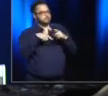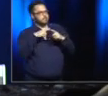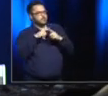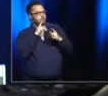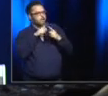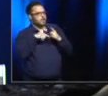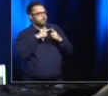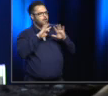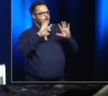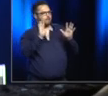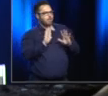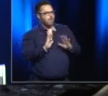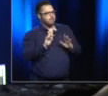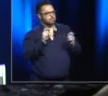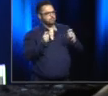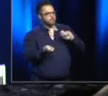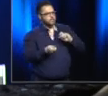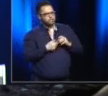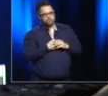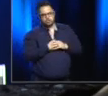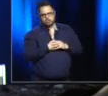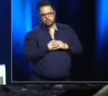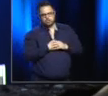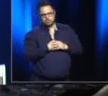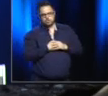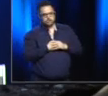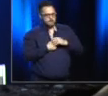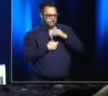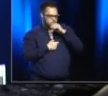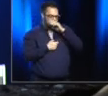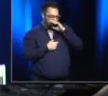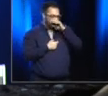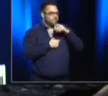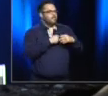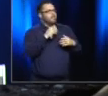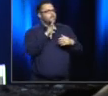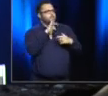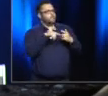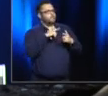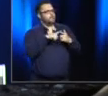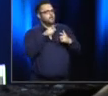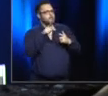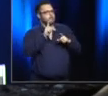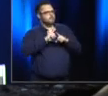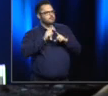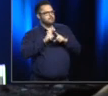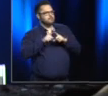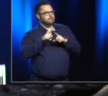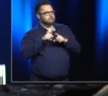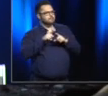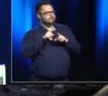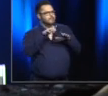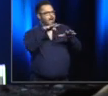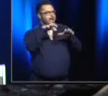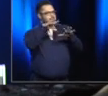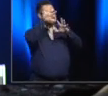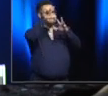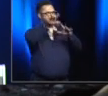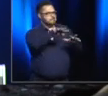and at the time I was there were reports coming in about glacial retreat on Heard Island and in various other